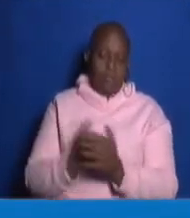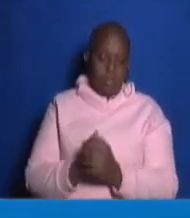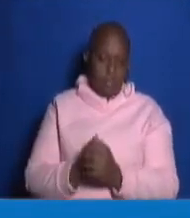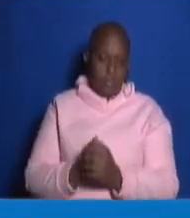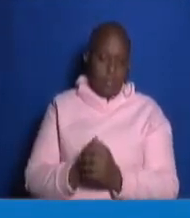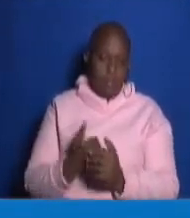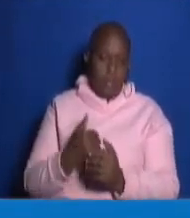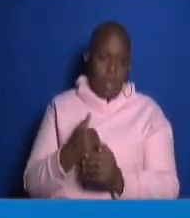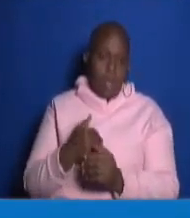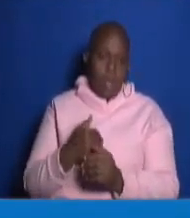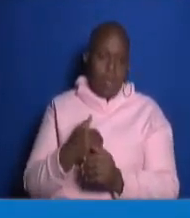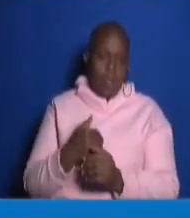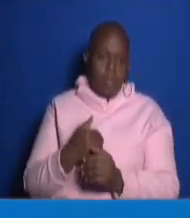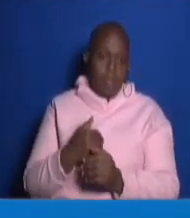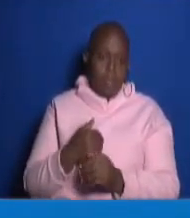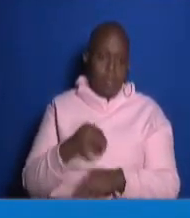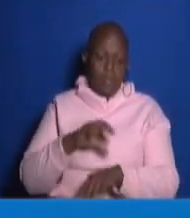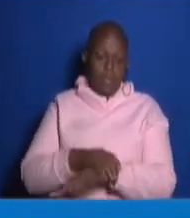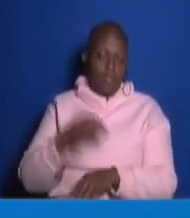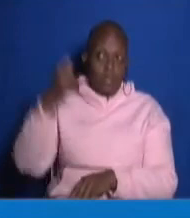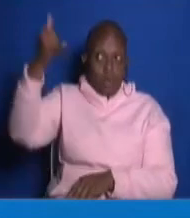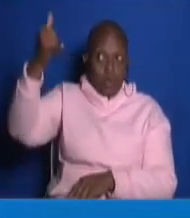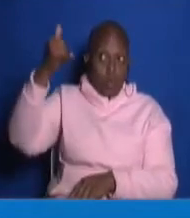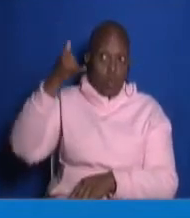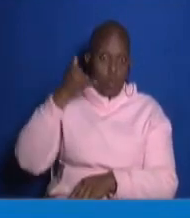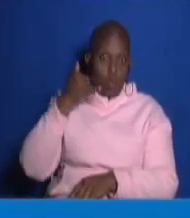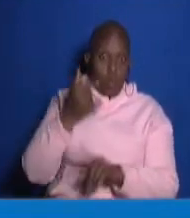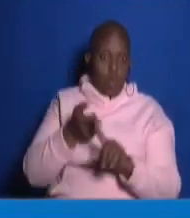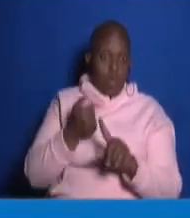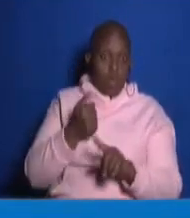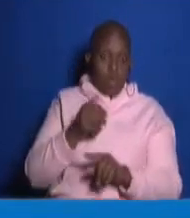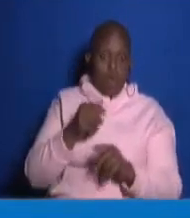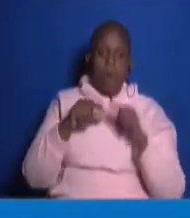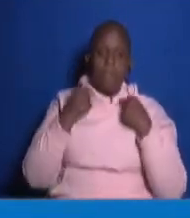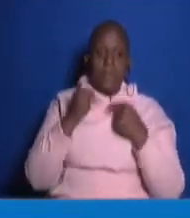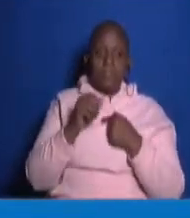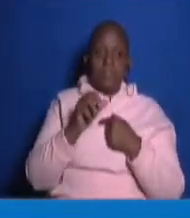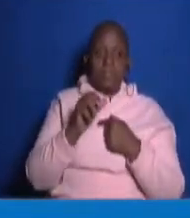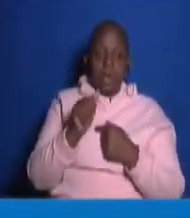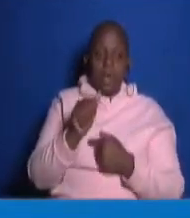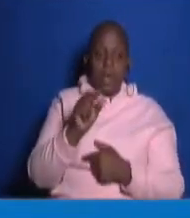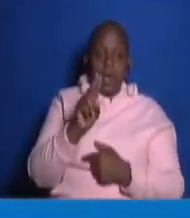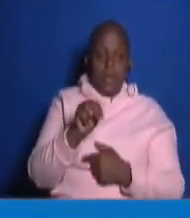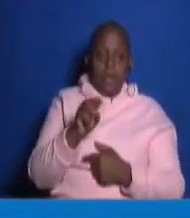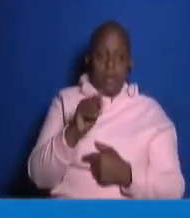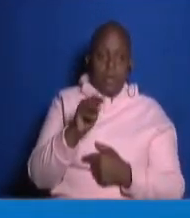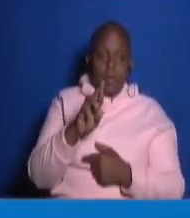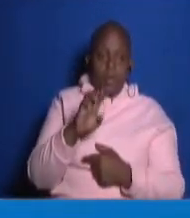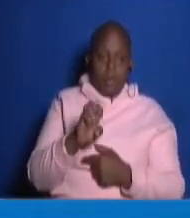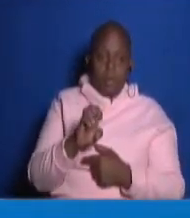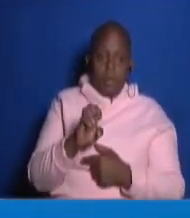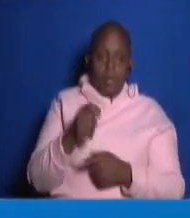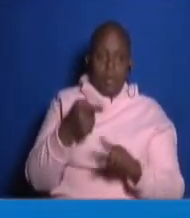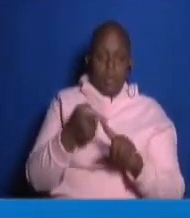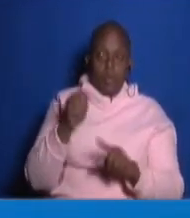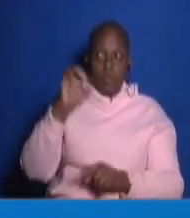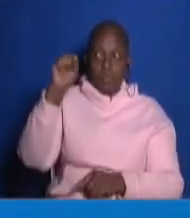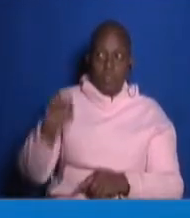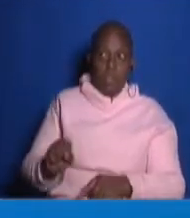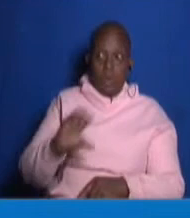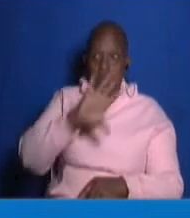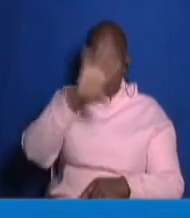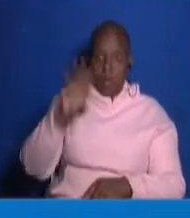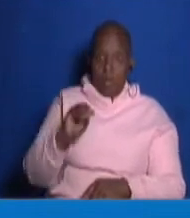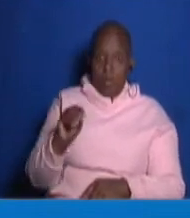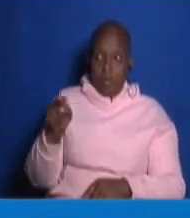And I just had a call from Pastor Andre in South Africa. He announced that